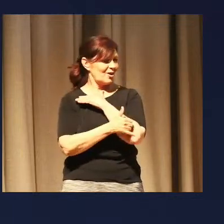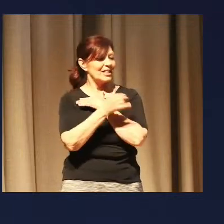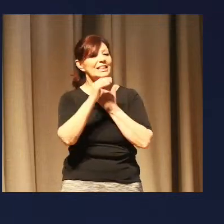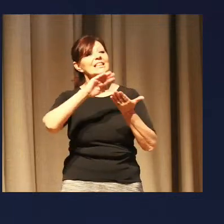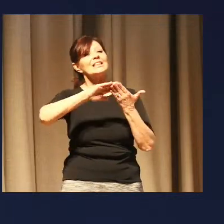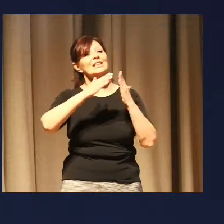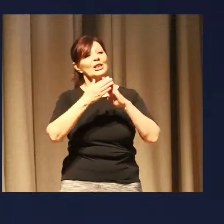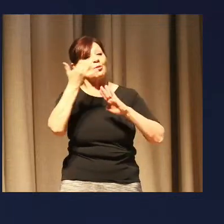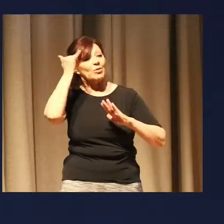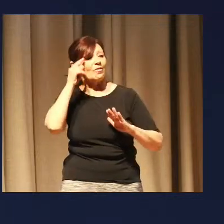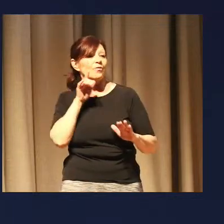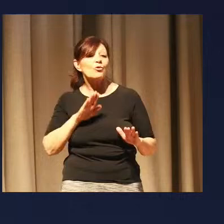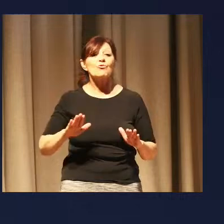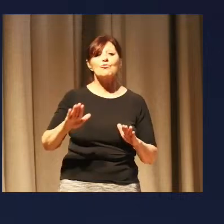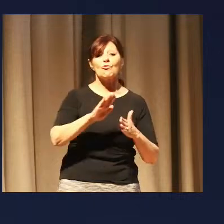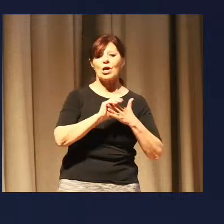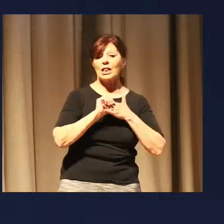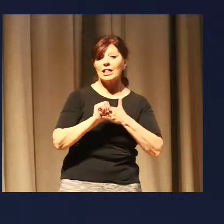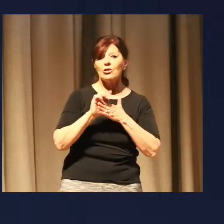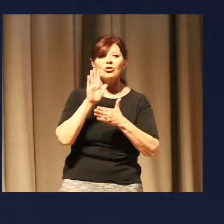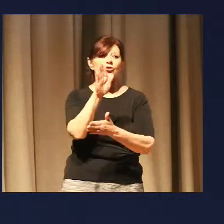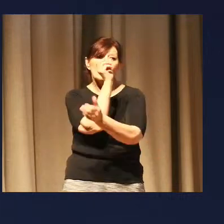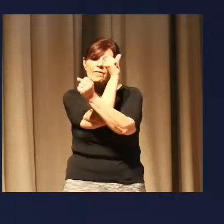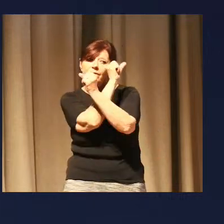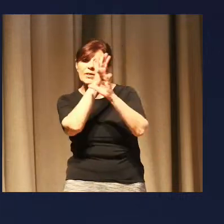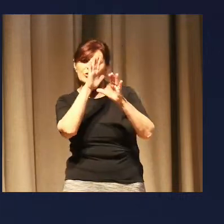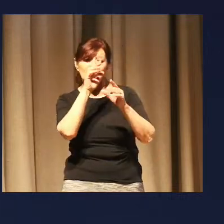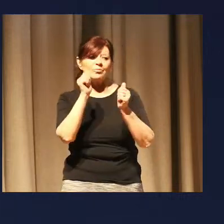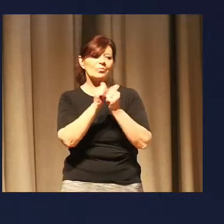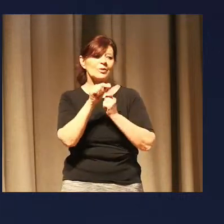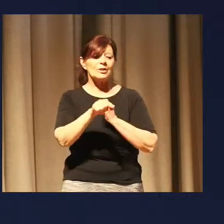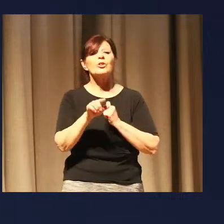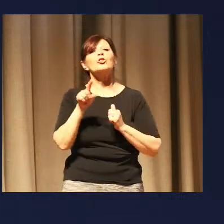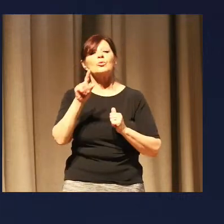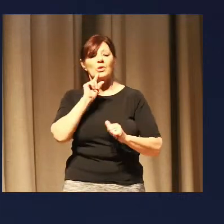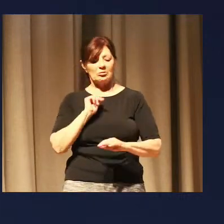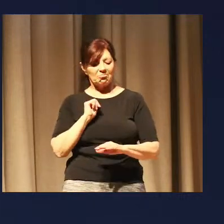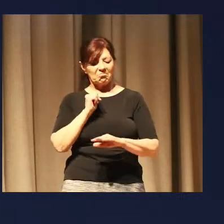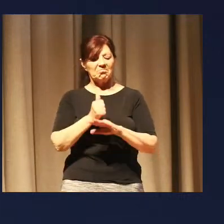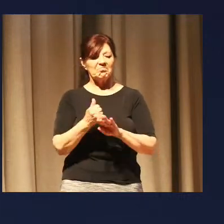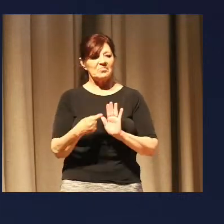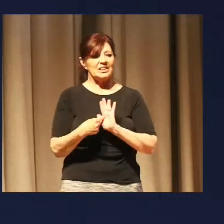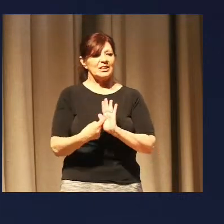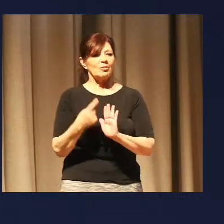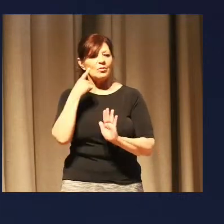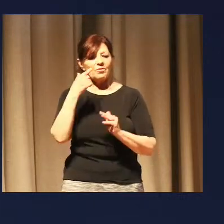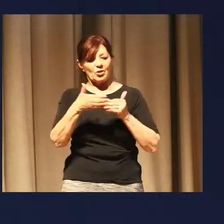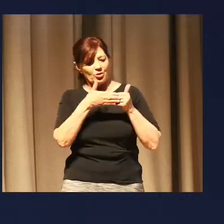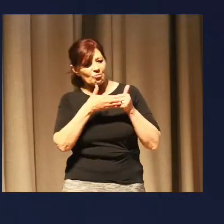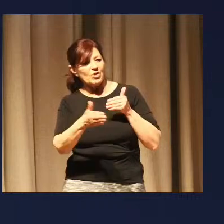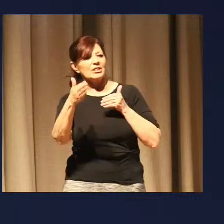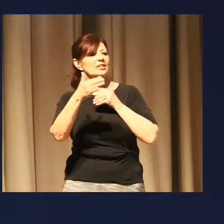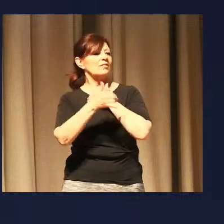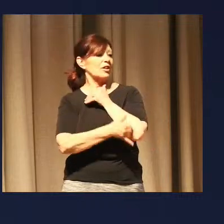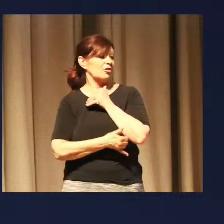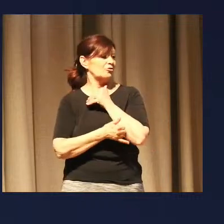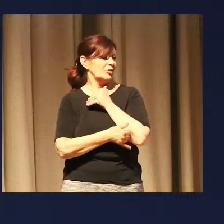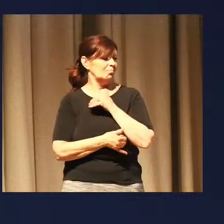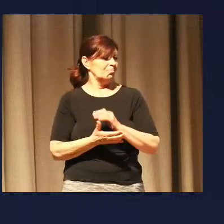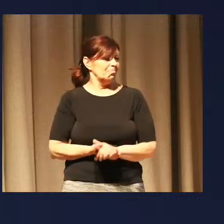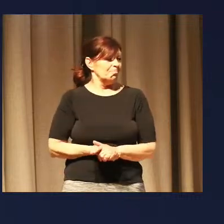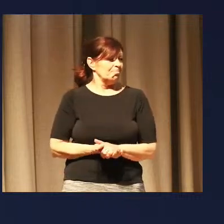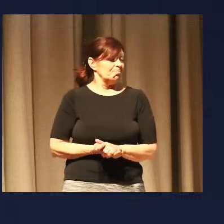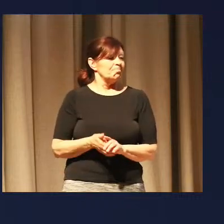city of Buffalo, for your leadership and vision in this regard. You are setting an example for the rest of the nation.